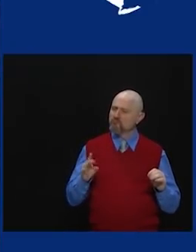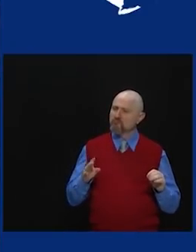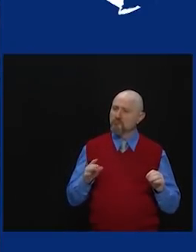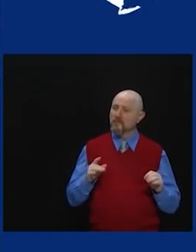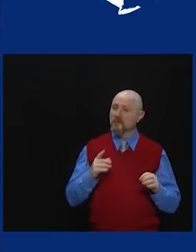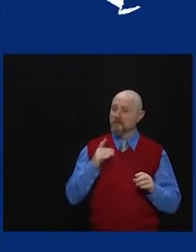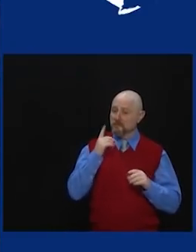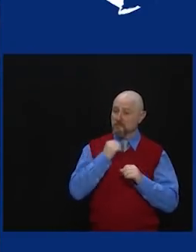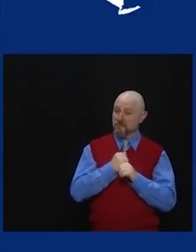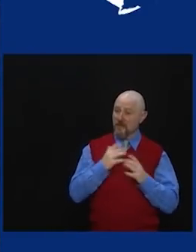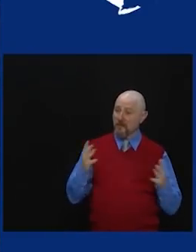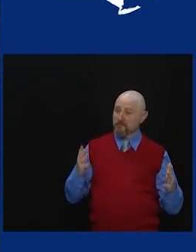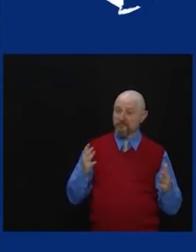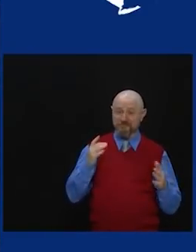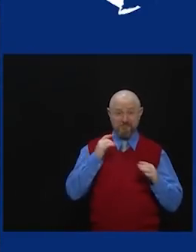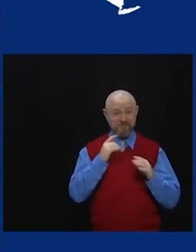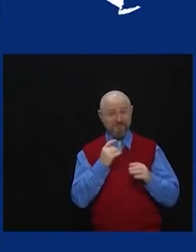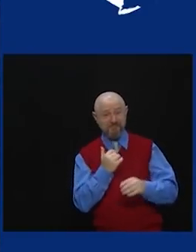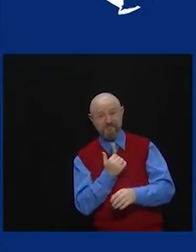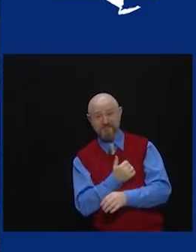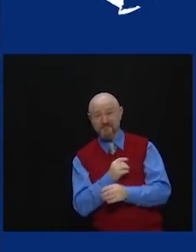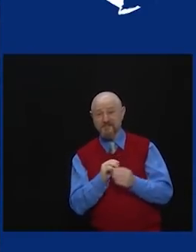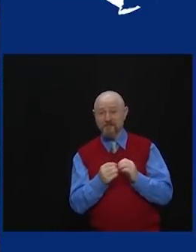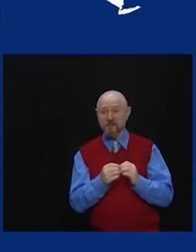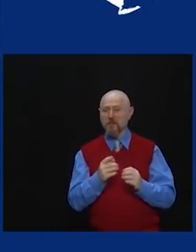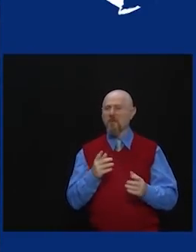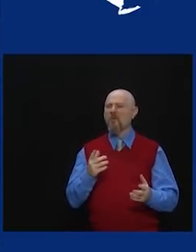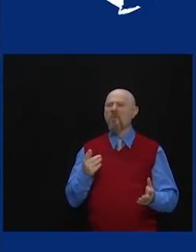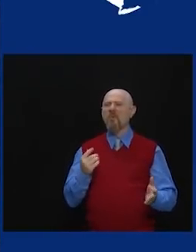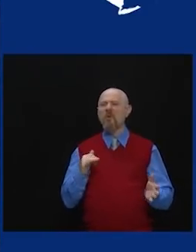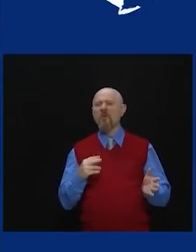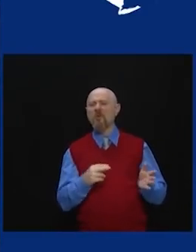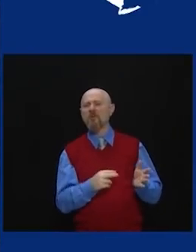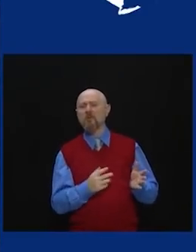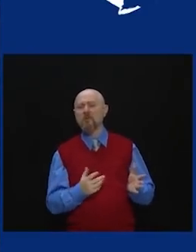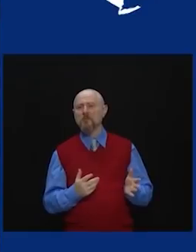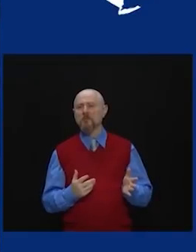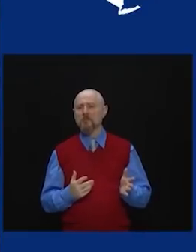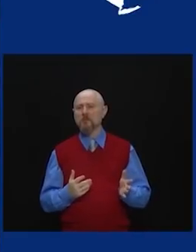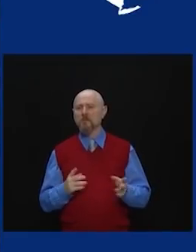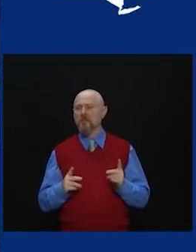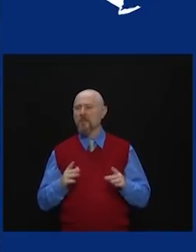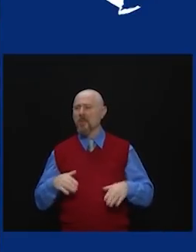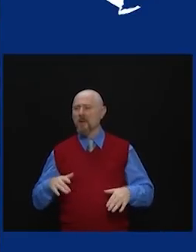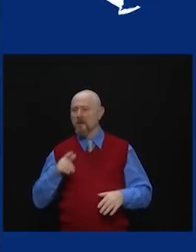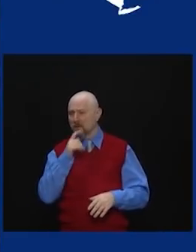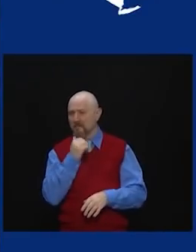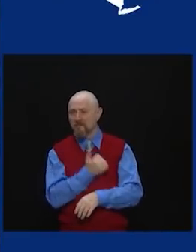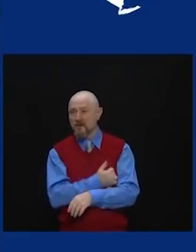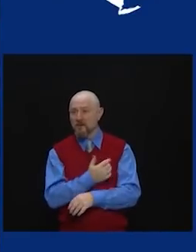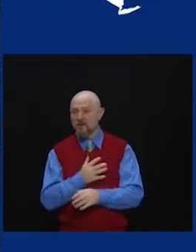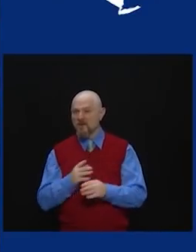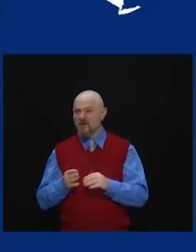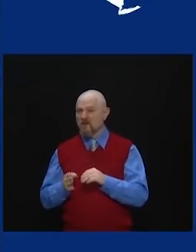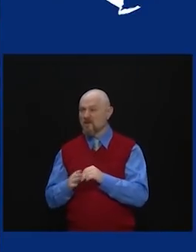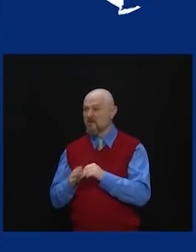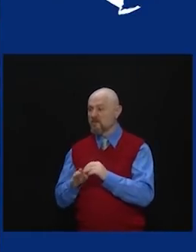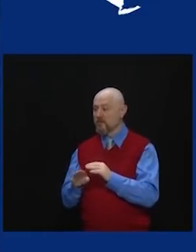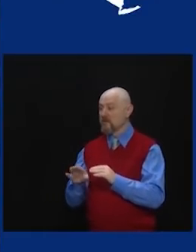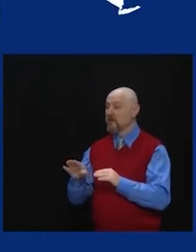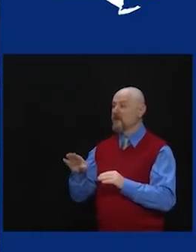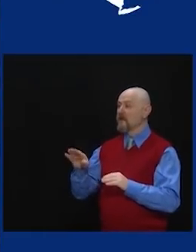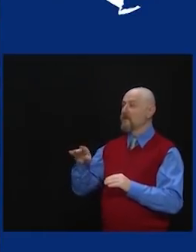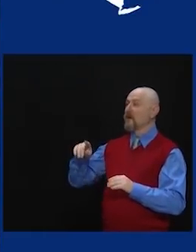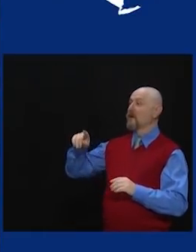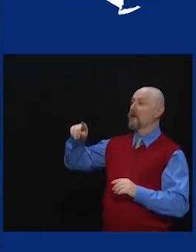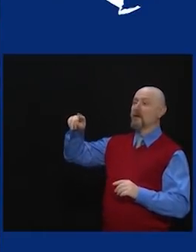that same graph you saw with the people unvaccinated in hospitals. That would be even higher. I mean, that'd be, I cannot imagine the